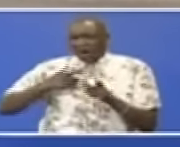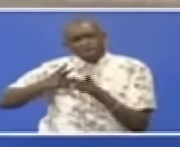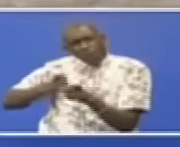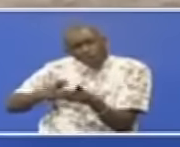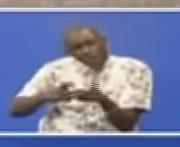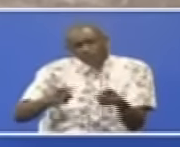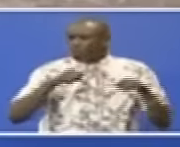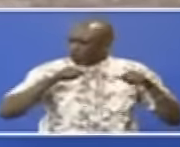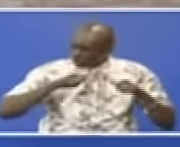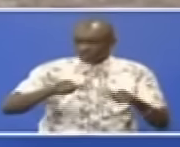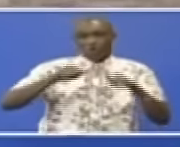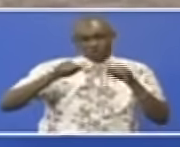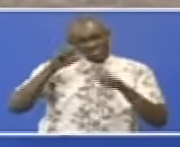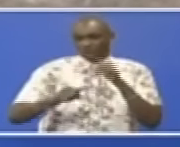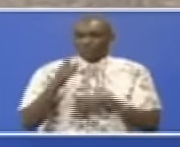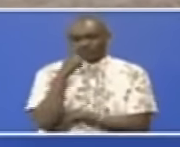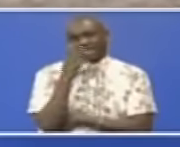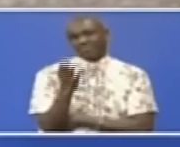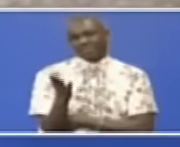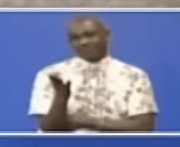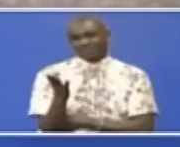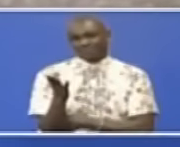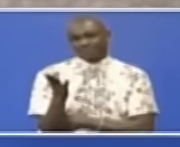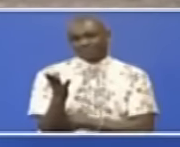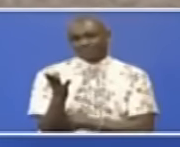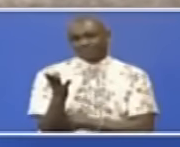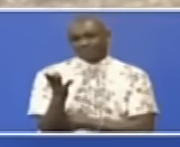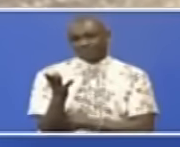bloodshed reigned over South Sudan.